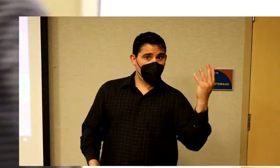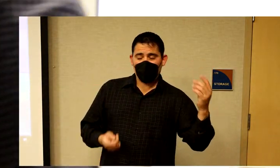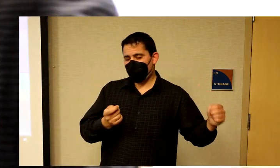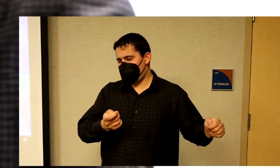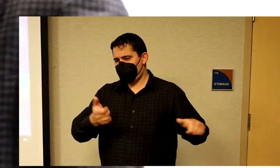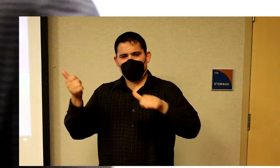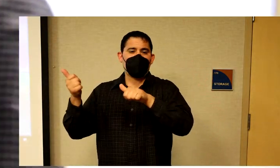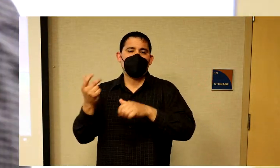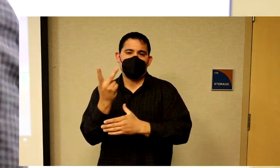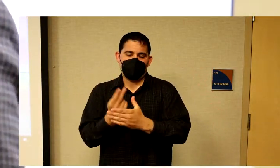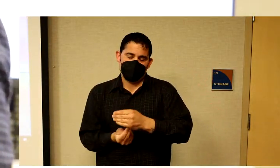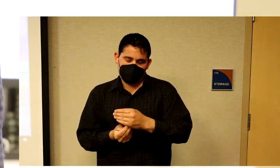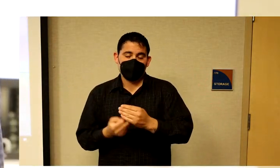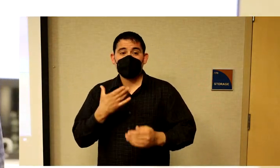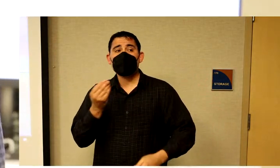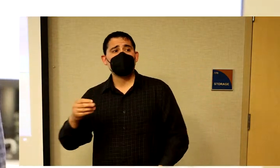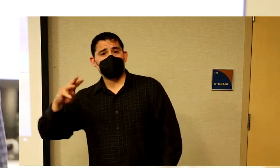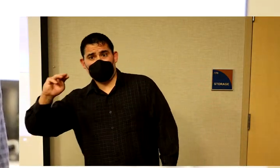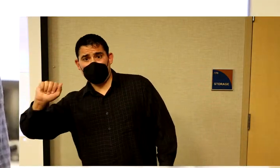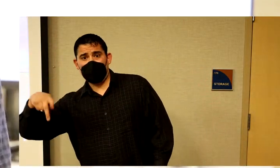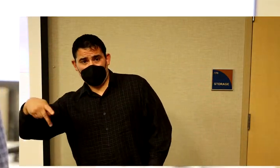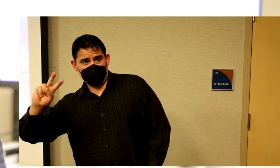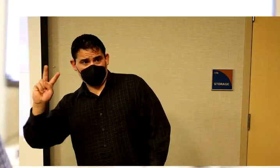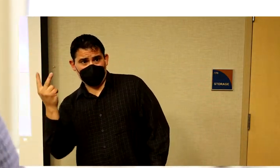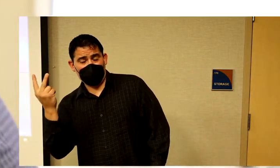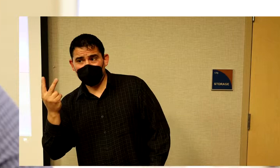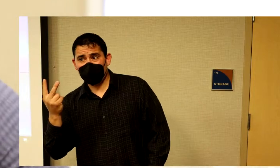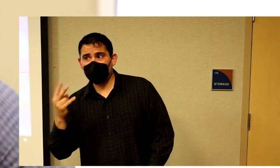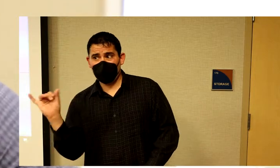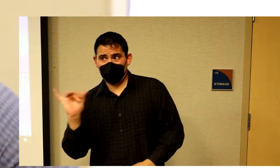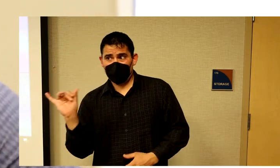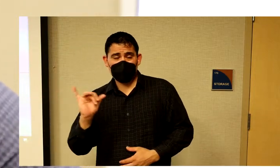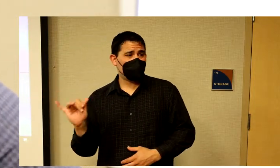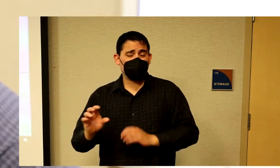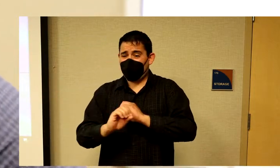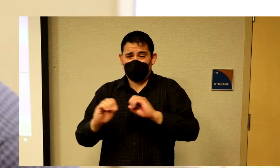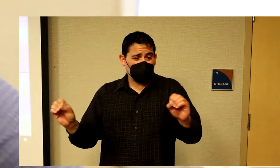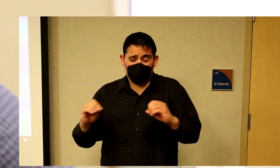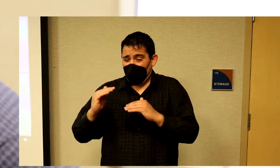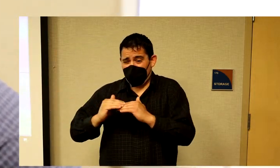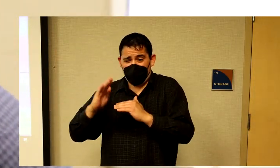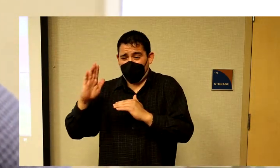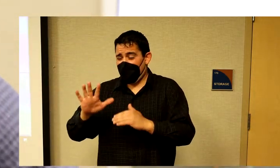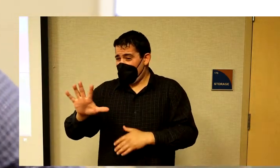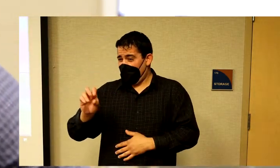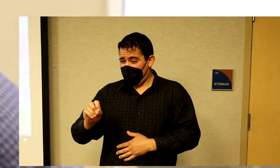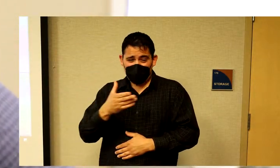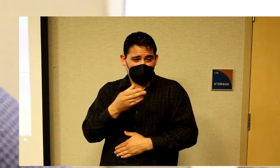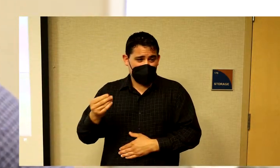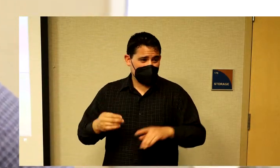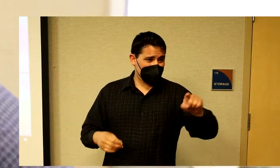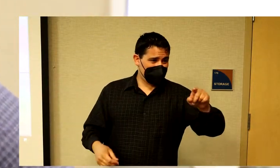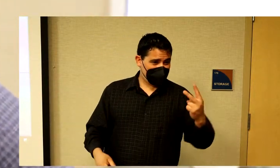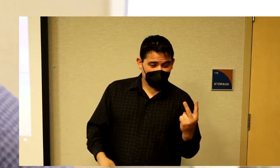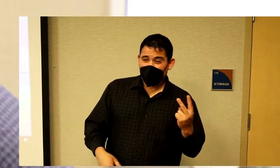eliminated. Map 2 probably as well. Yes. There's none that are above 50.5%. I would agree with that,